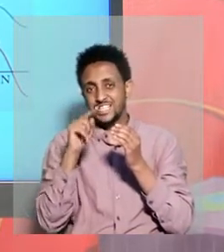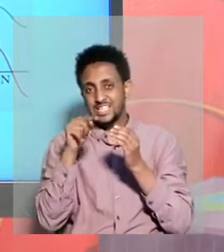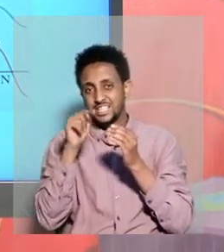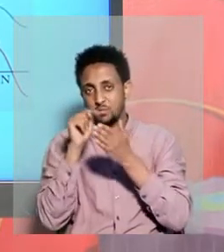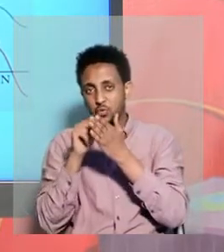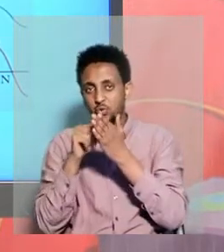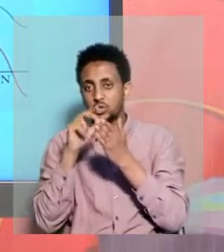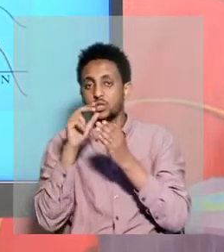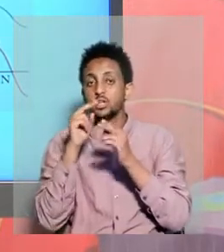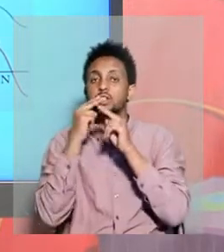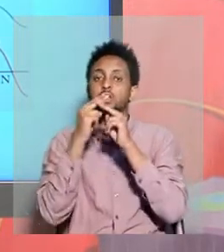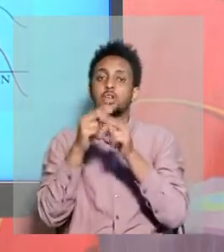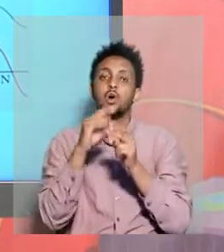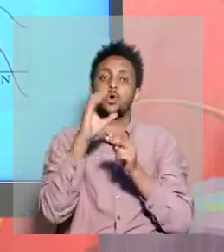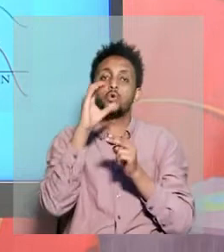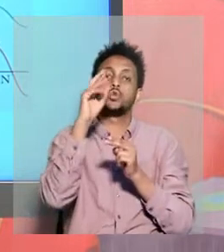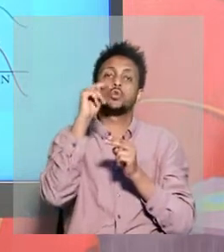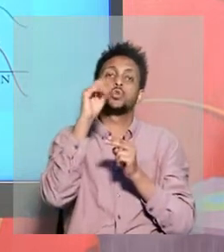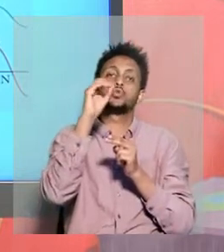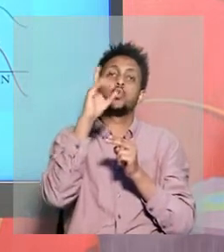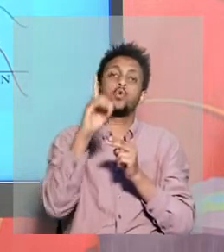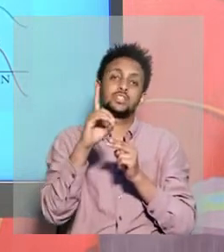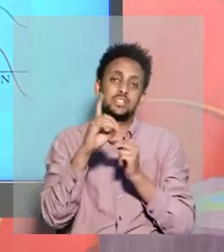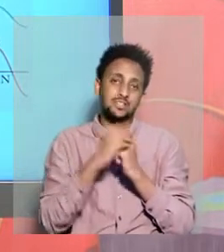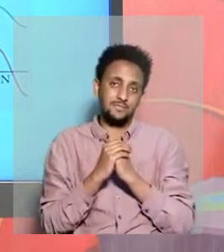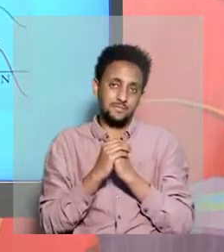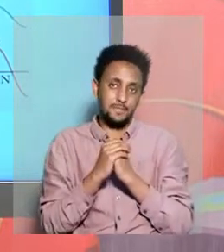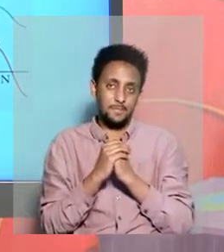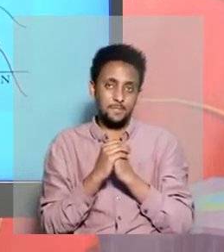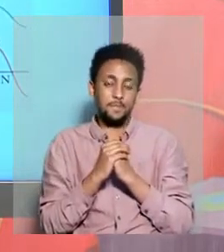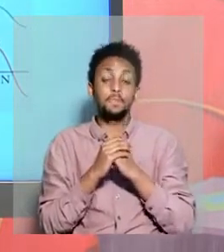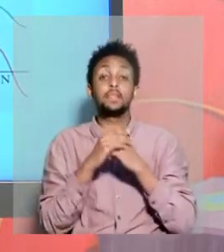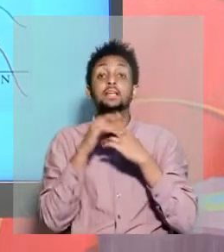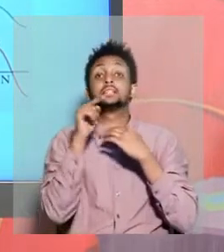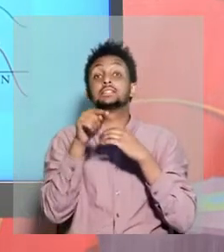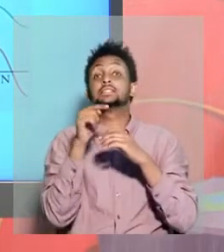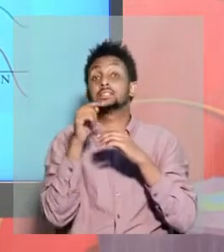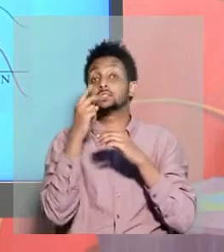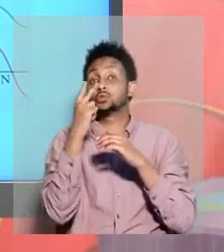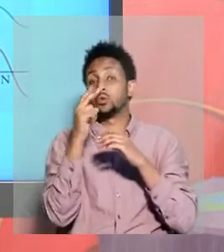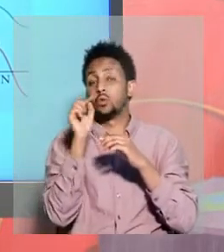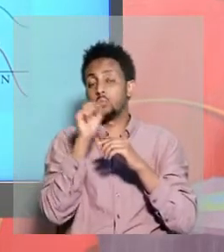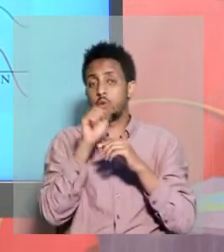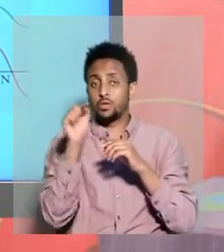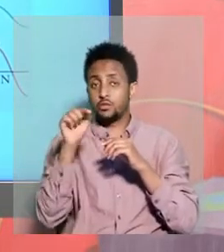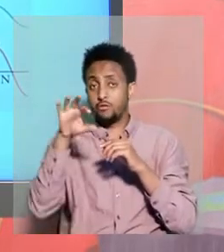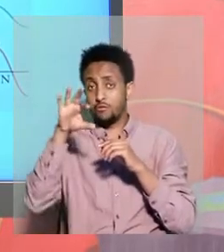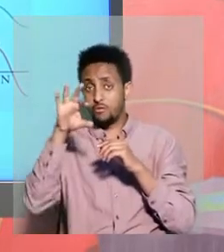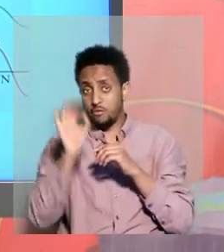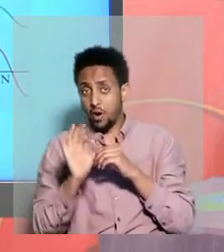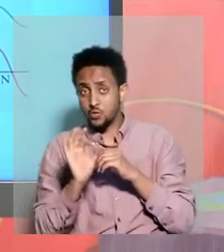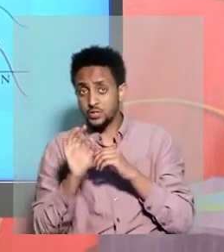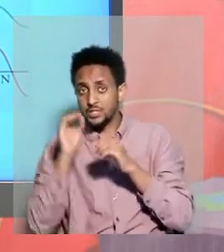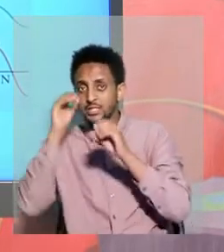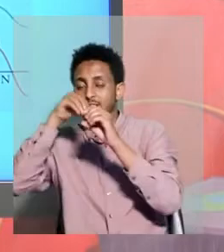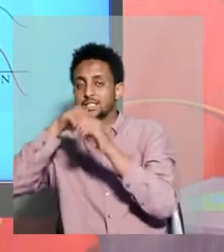These points are known to be nodes. We call it to be nodes. So these are the 2 points found